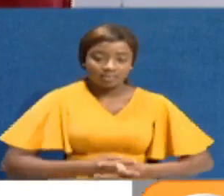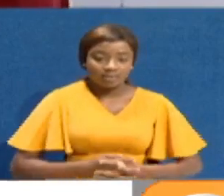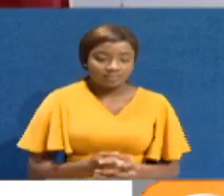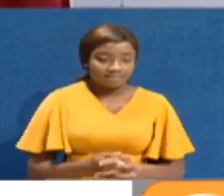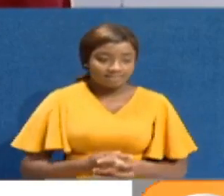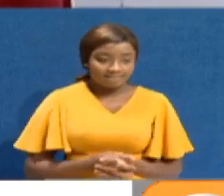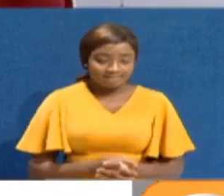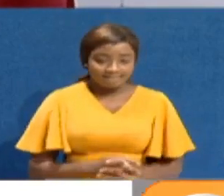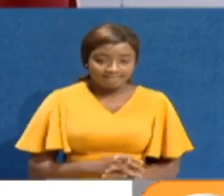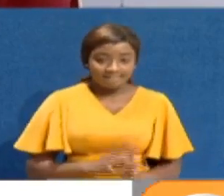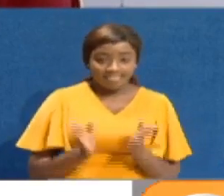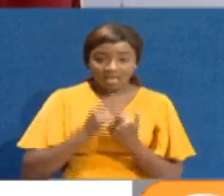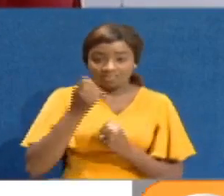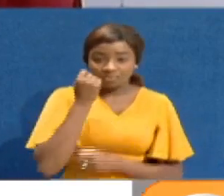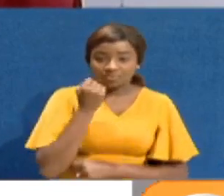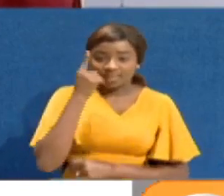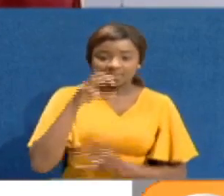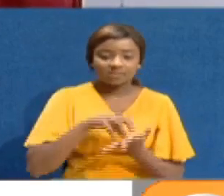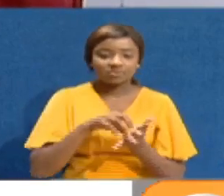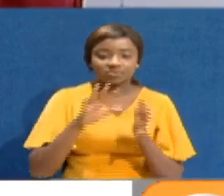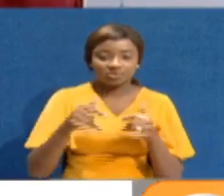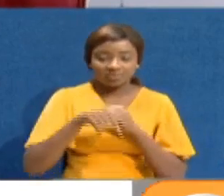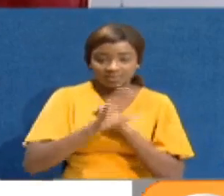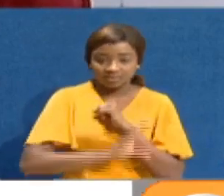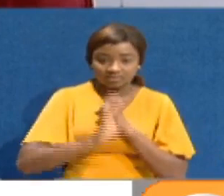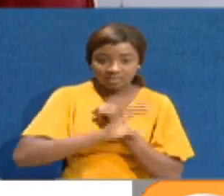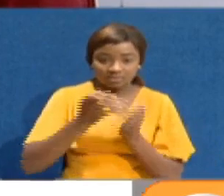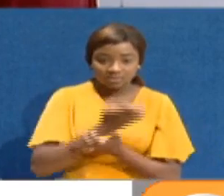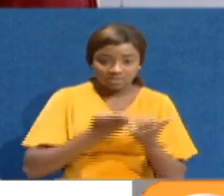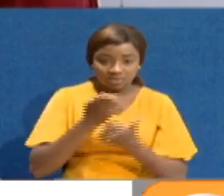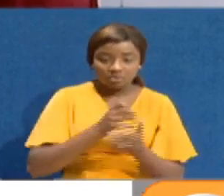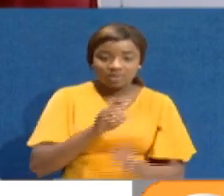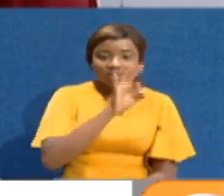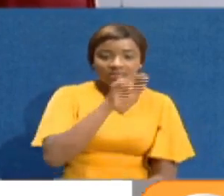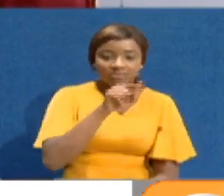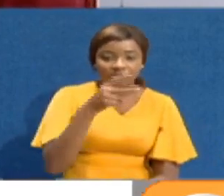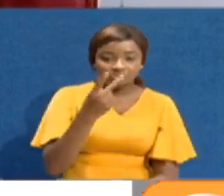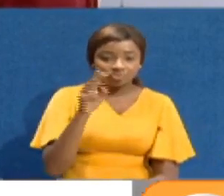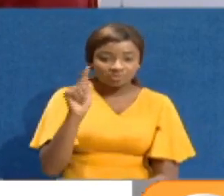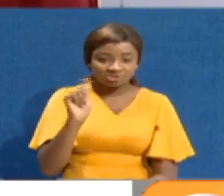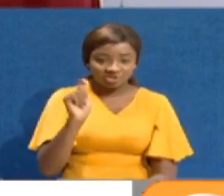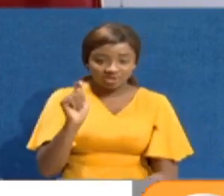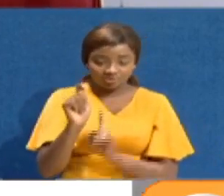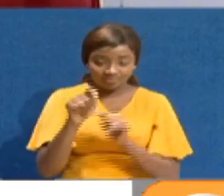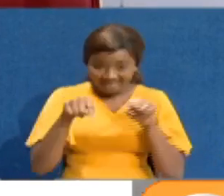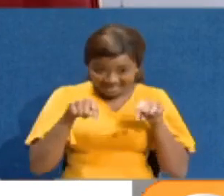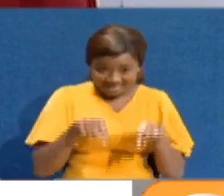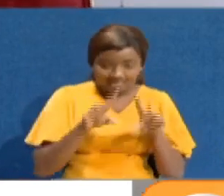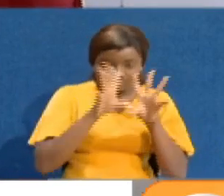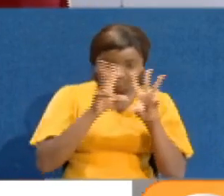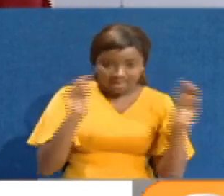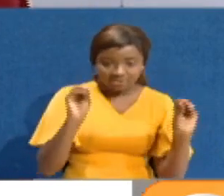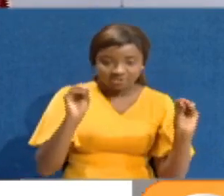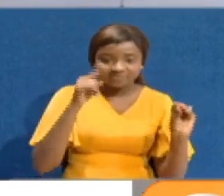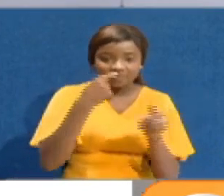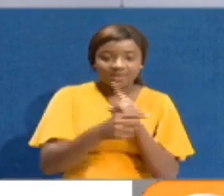some statistics to just paint the picture of the state of the country's economy. 3.2 trillion shillings is Kenya's budget